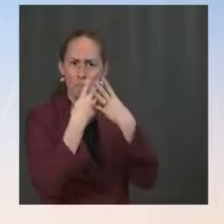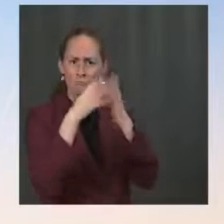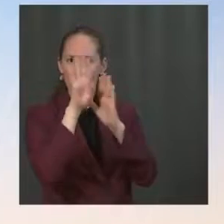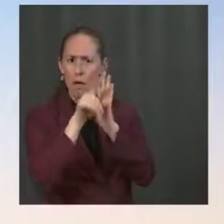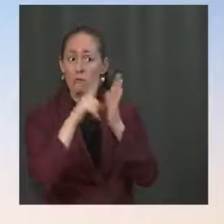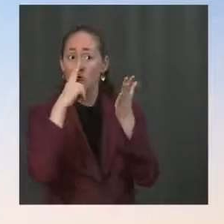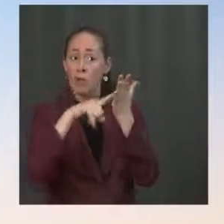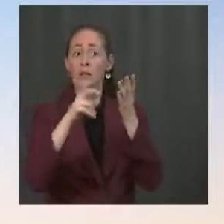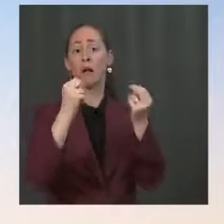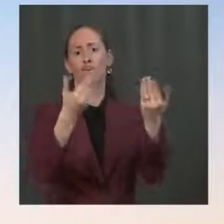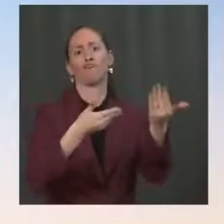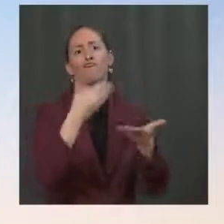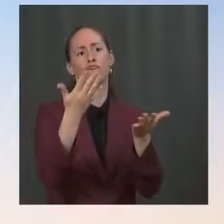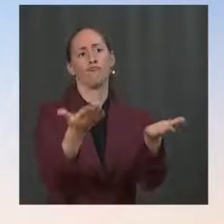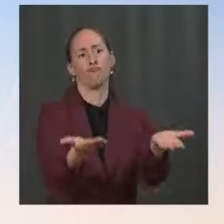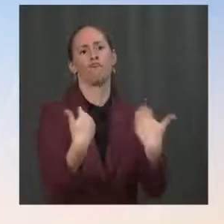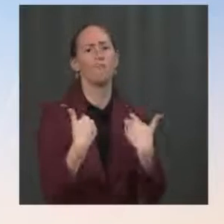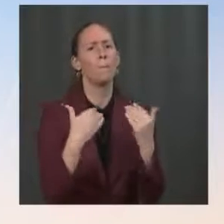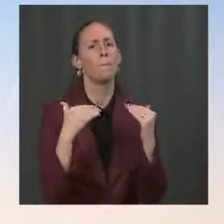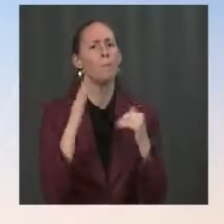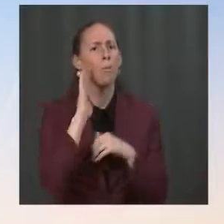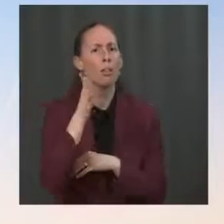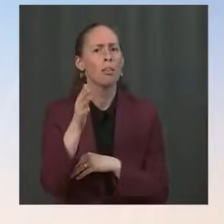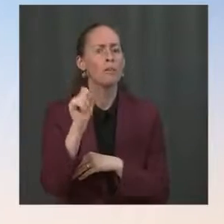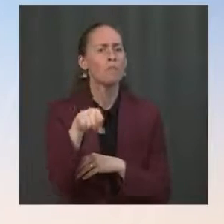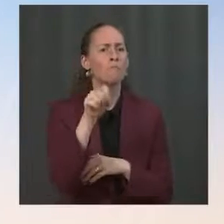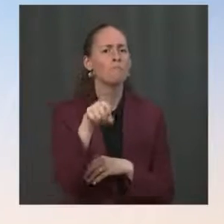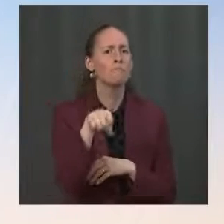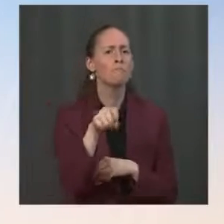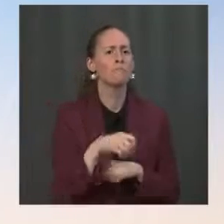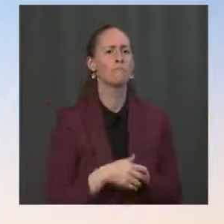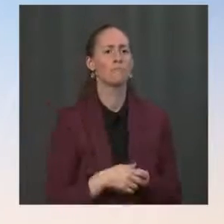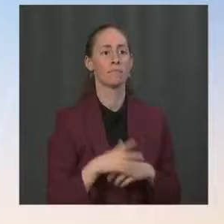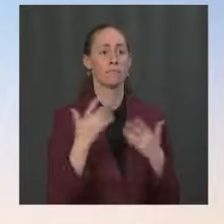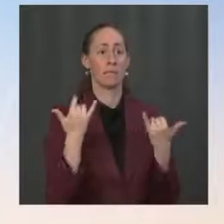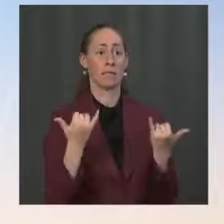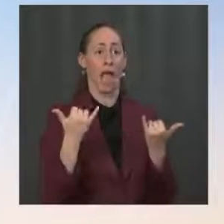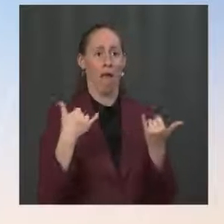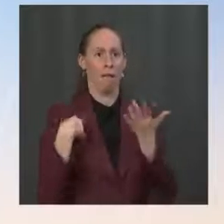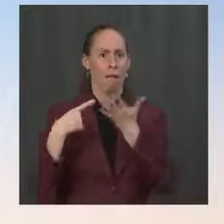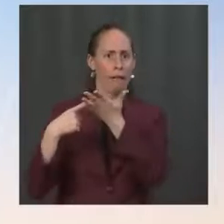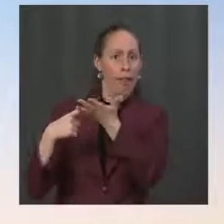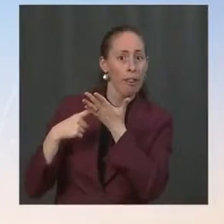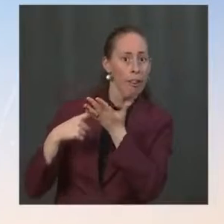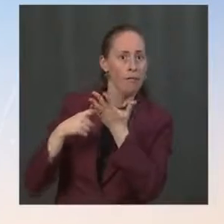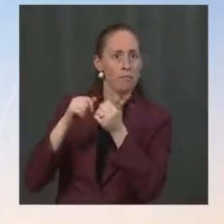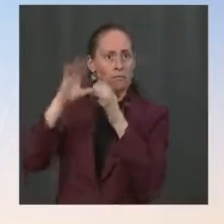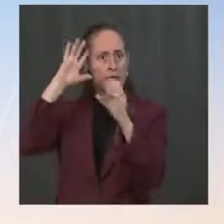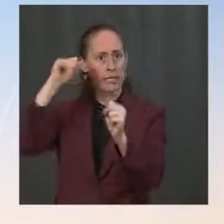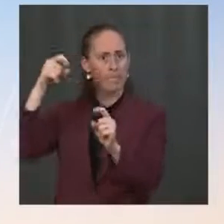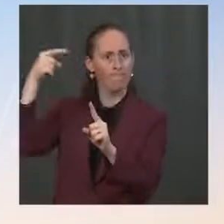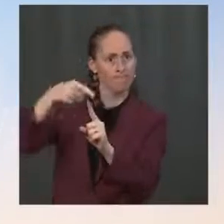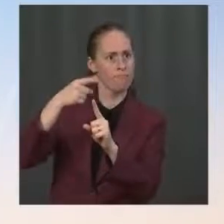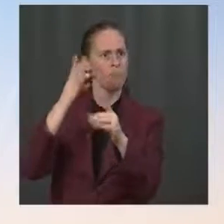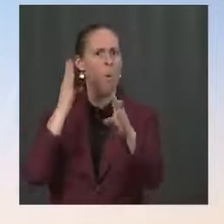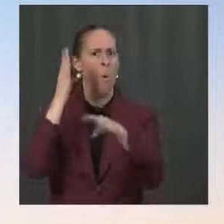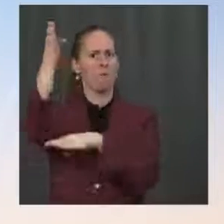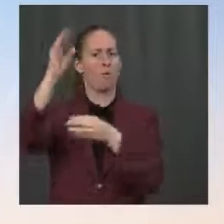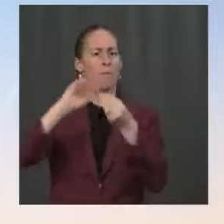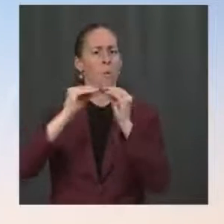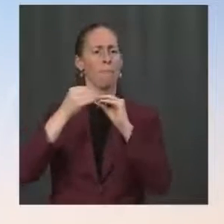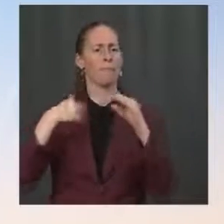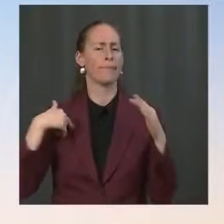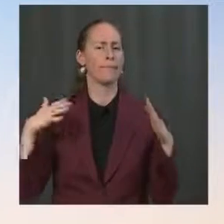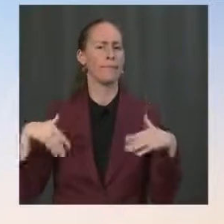welcome refugees, to get as many as we can. But I have not had a conversation with him about raising the cap beyond the 125. As you said, I'm happy to do that. Go ahead,